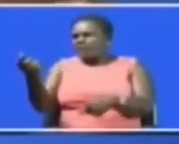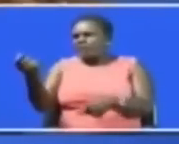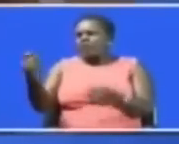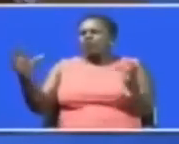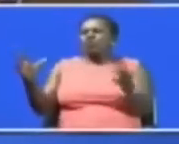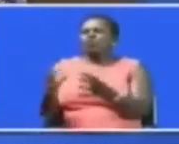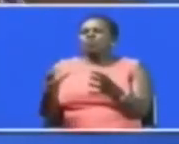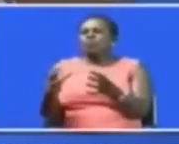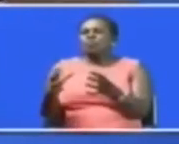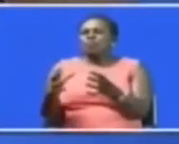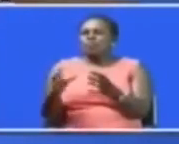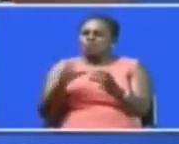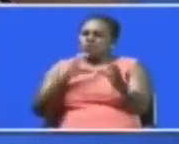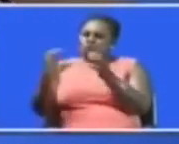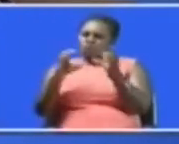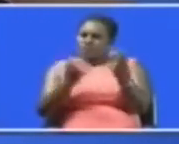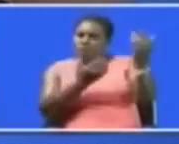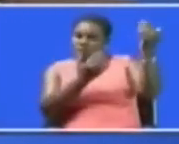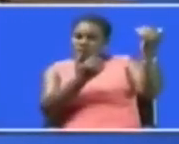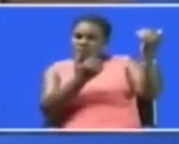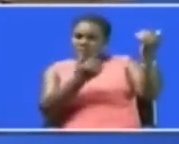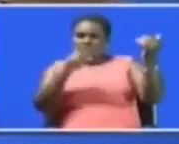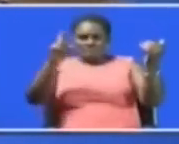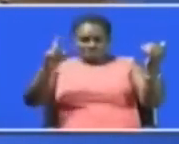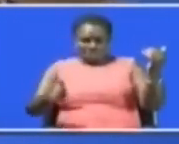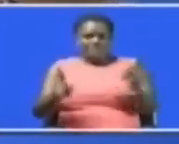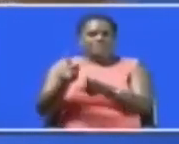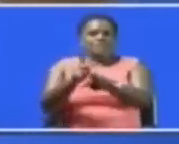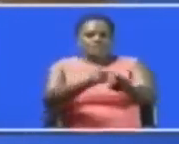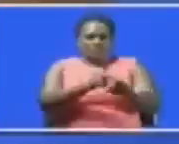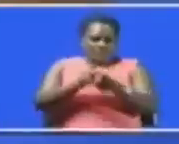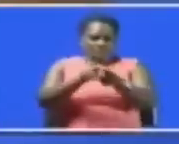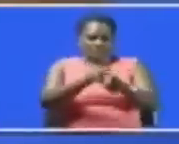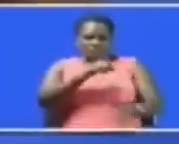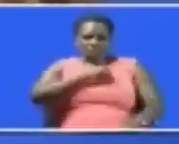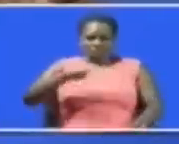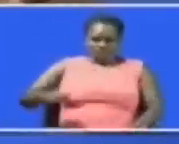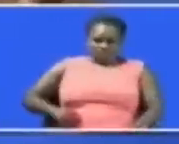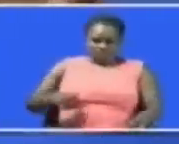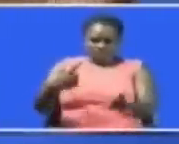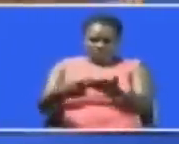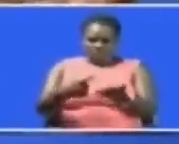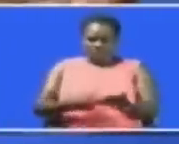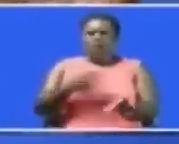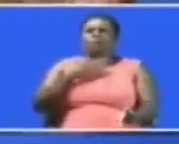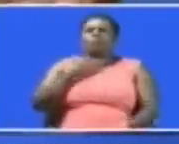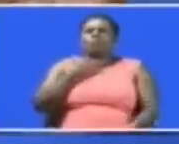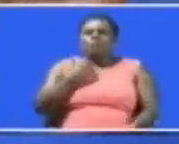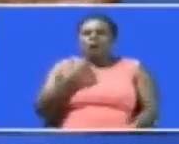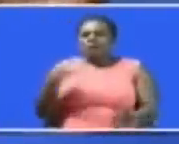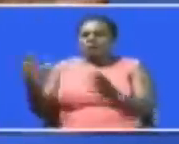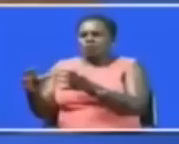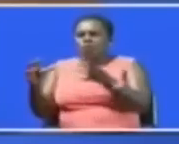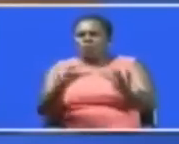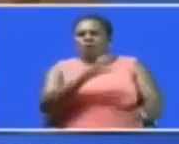minority groups. Okay. So in this conversation that is coming, we must be very careful. And in the Senate, we're already discussing that we want to have a